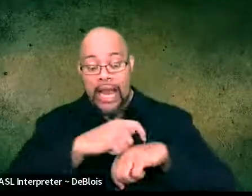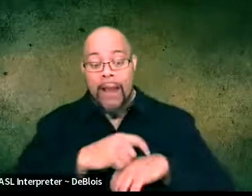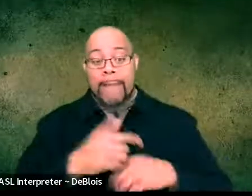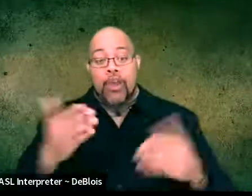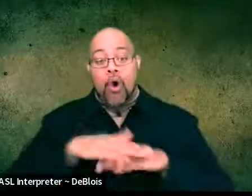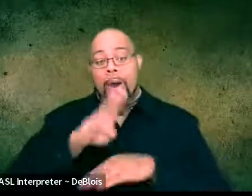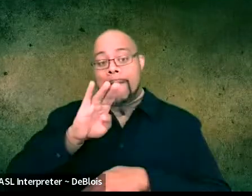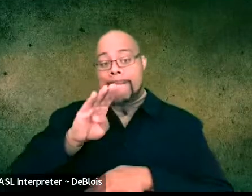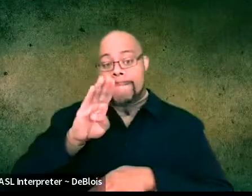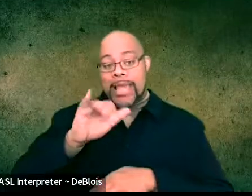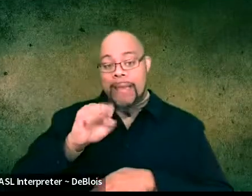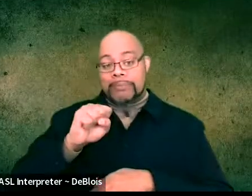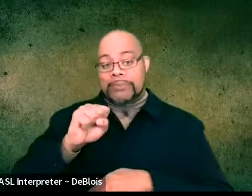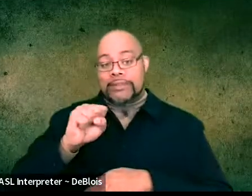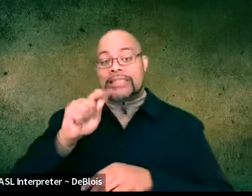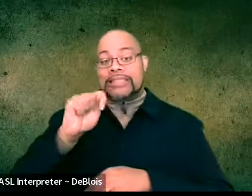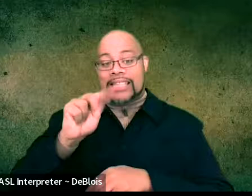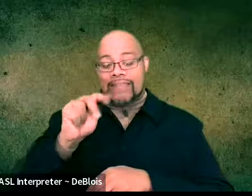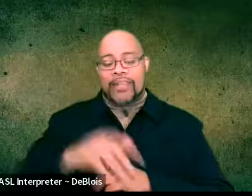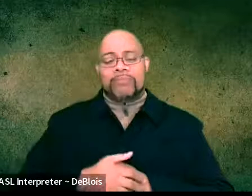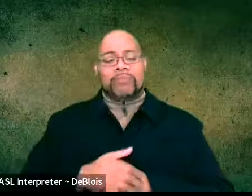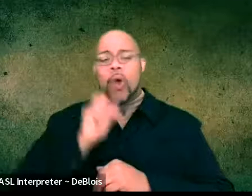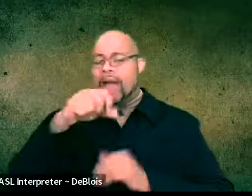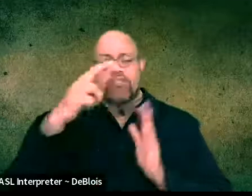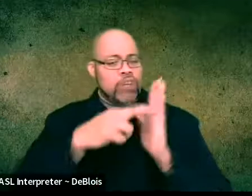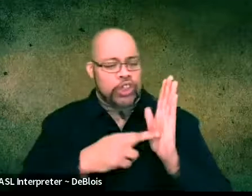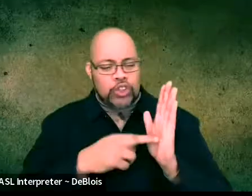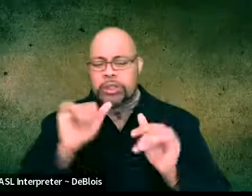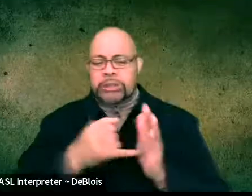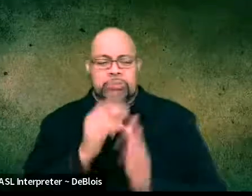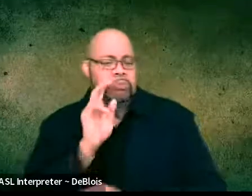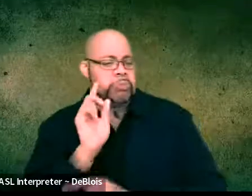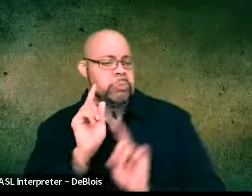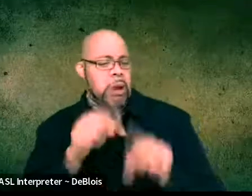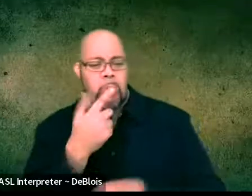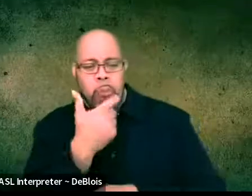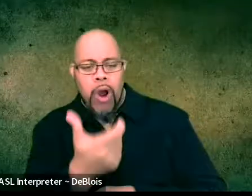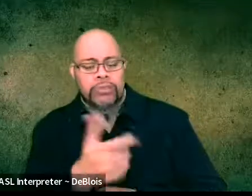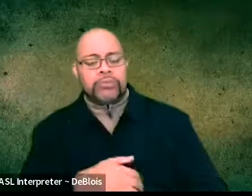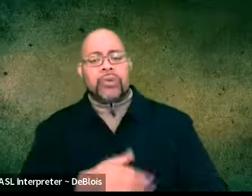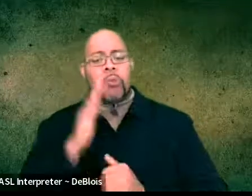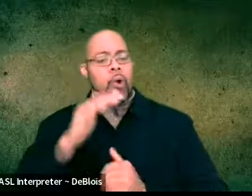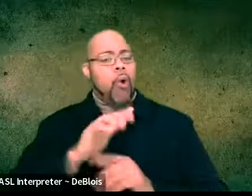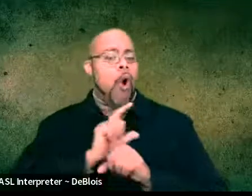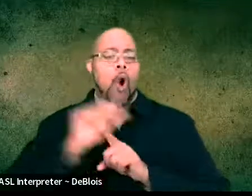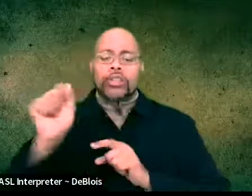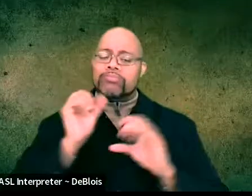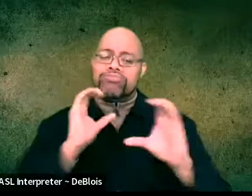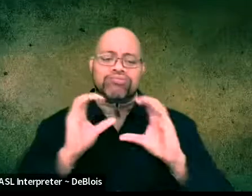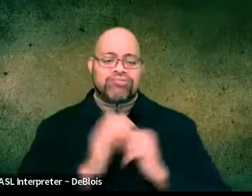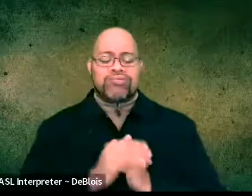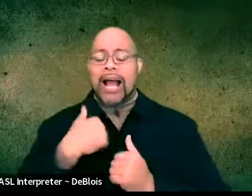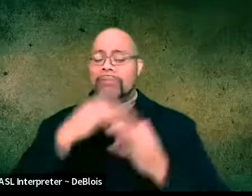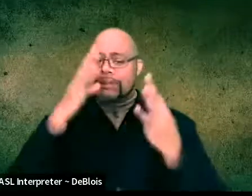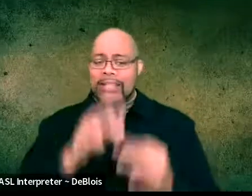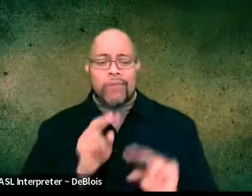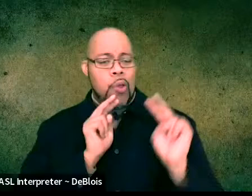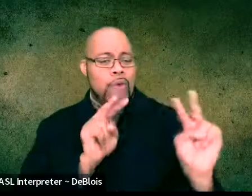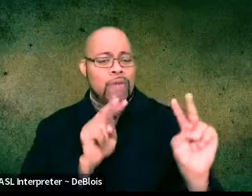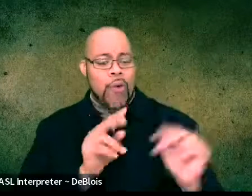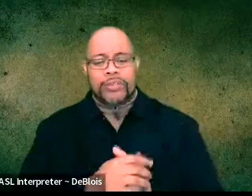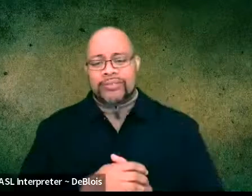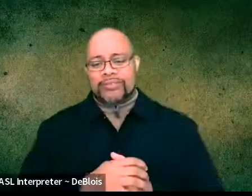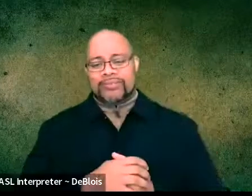BIMS TV. Make sure you tune in. You don't have to register or anything. It's going to be an awesome conversation. I'm definitely looking forward to